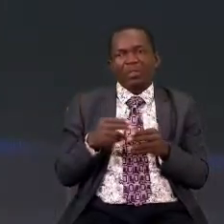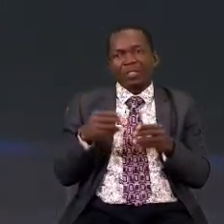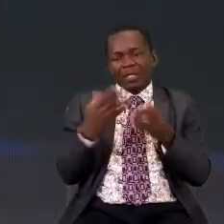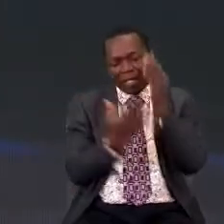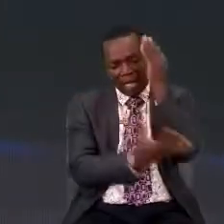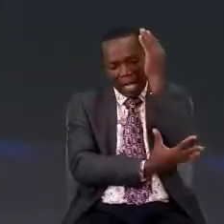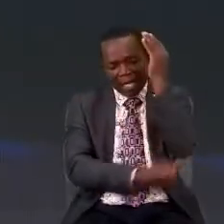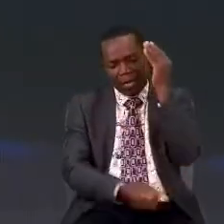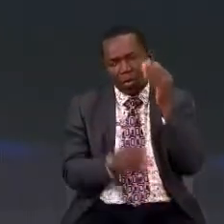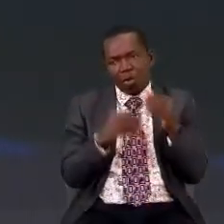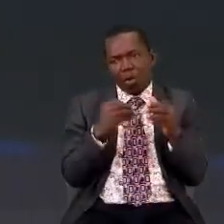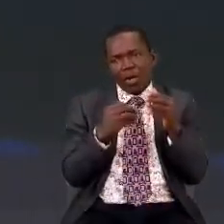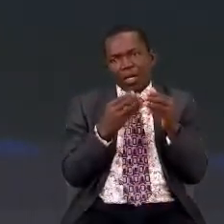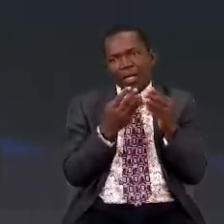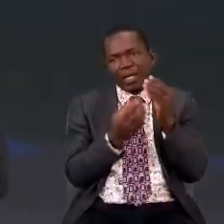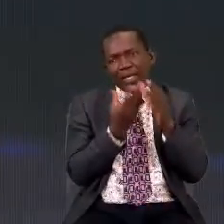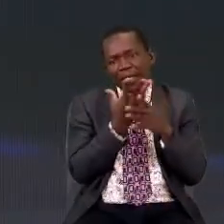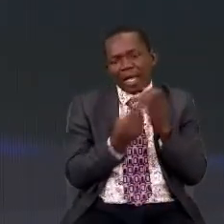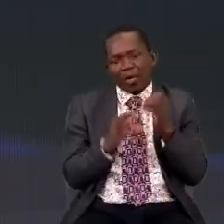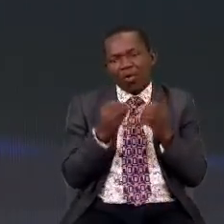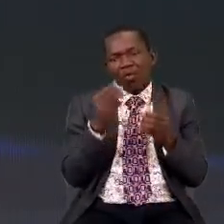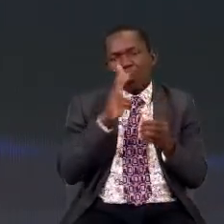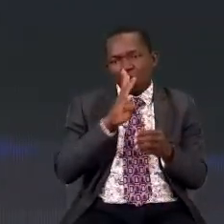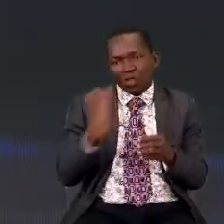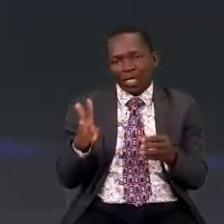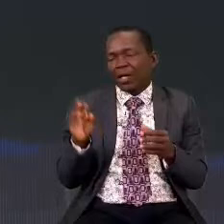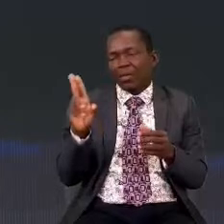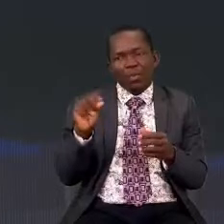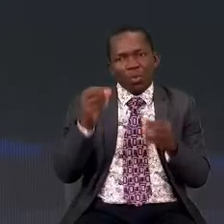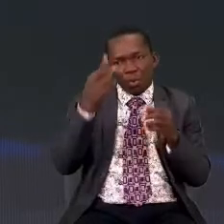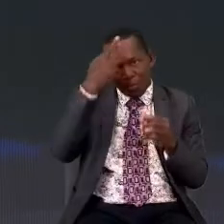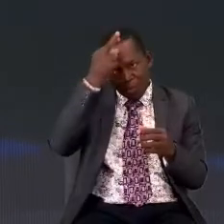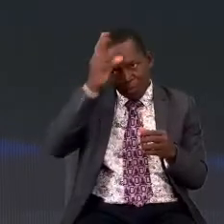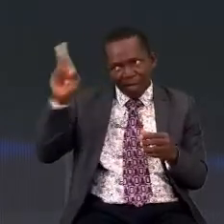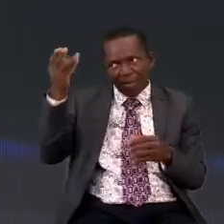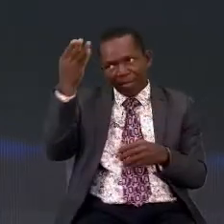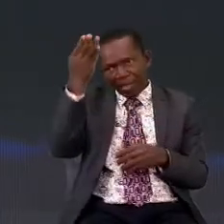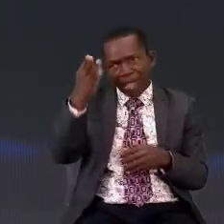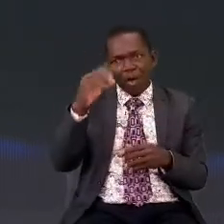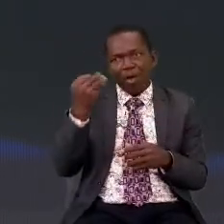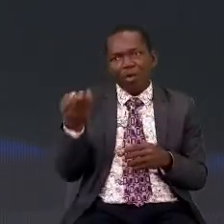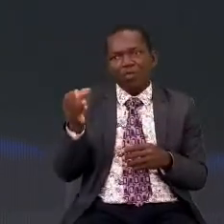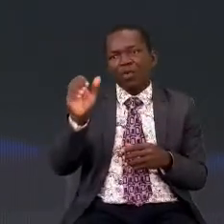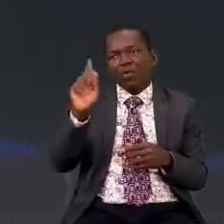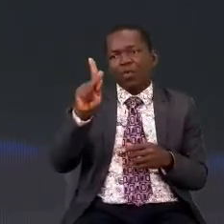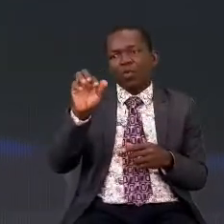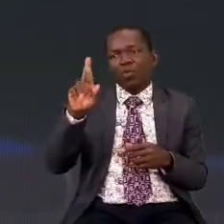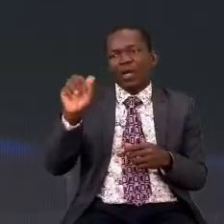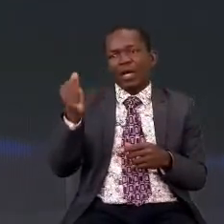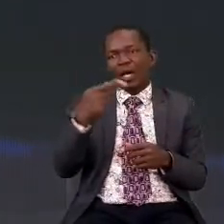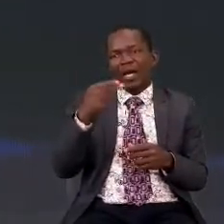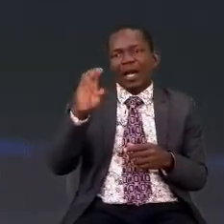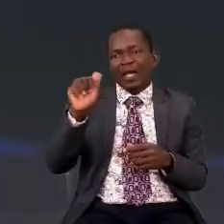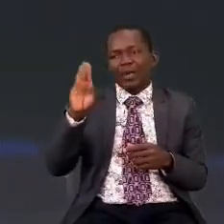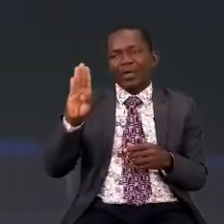be no conflict with any Pharaoh or Egyptian. We go to our residence where nothing will jolt